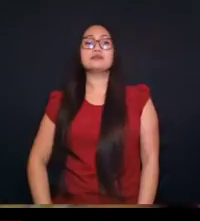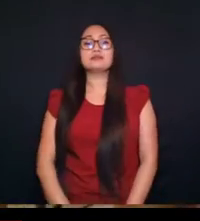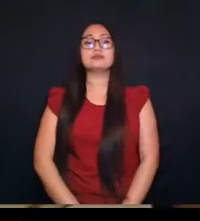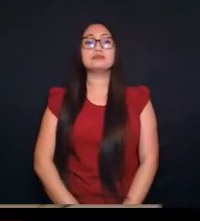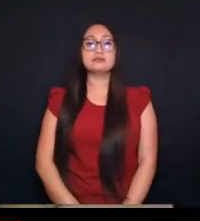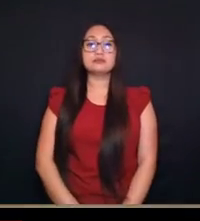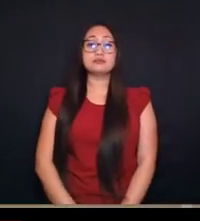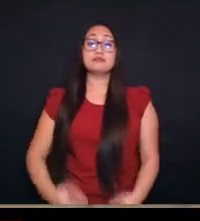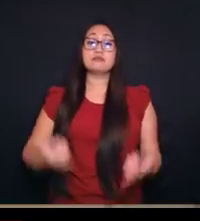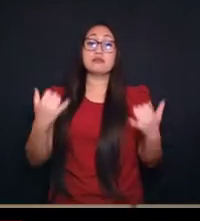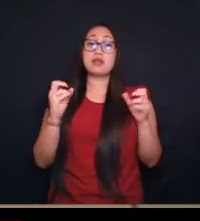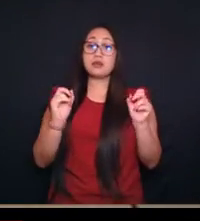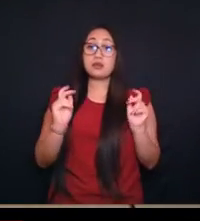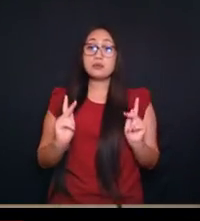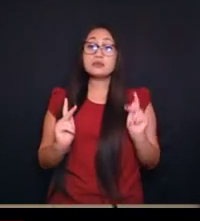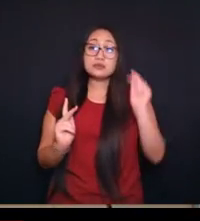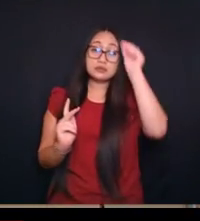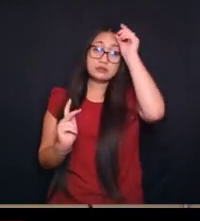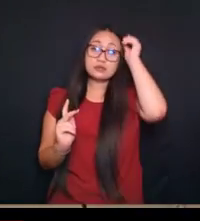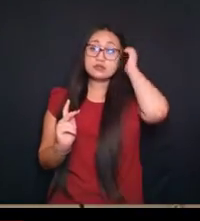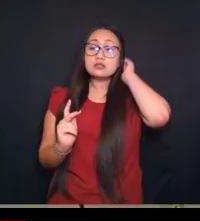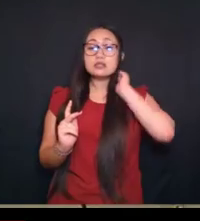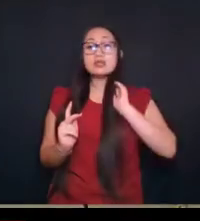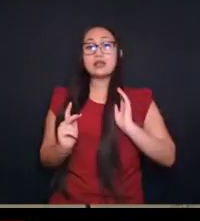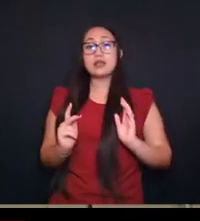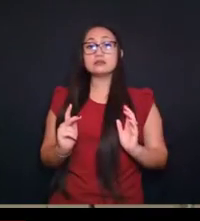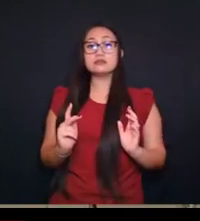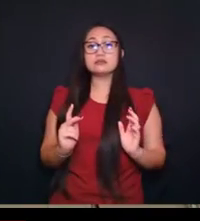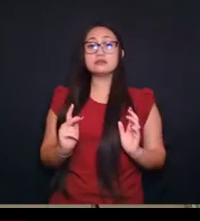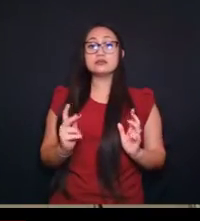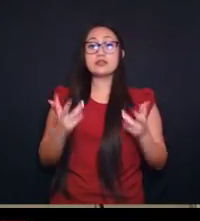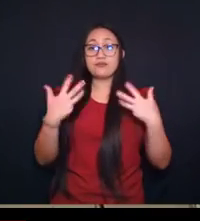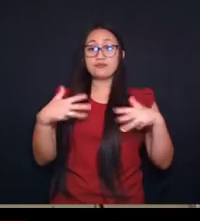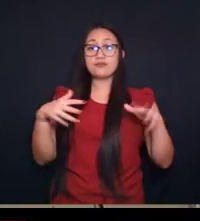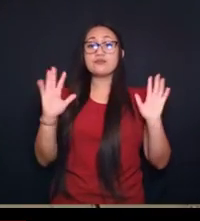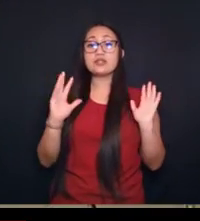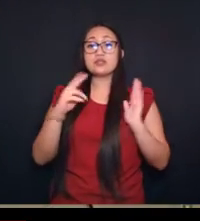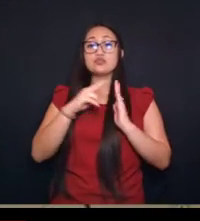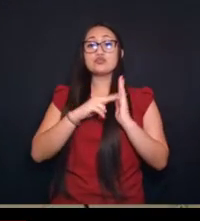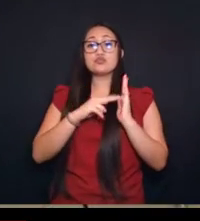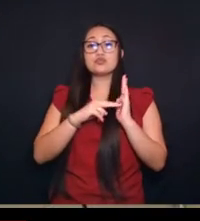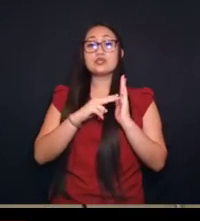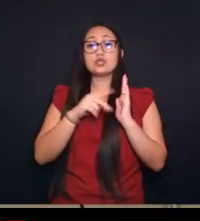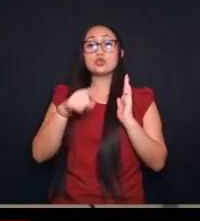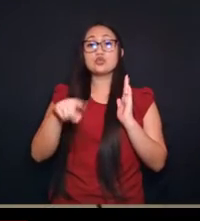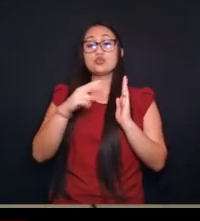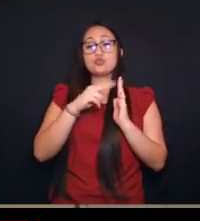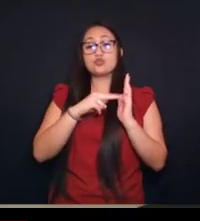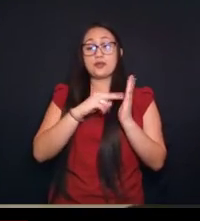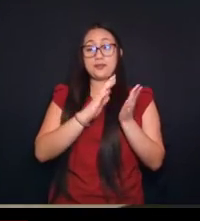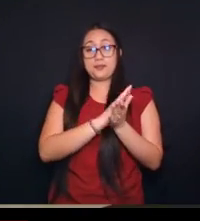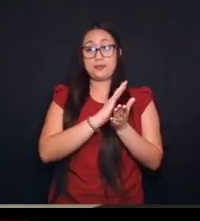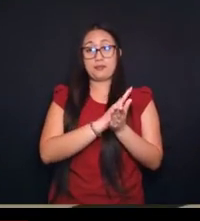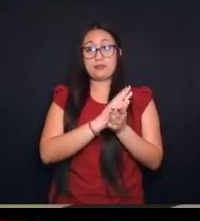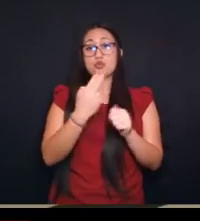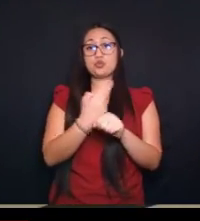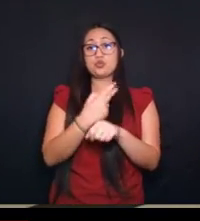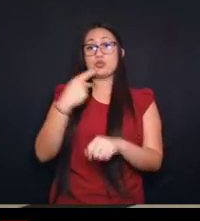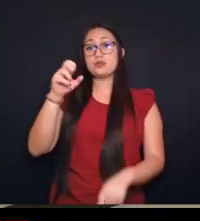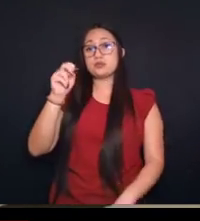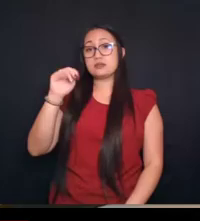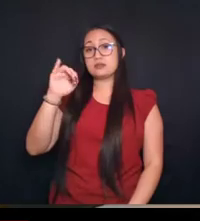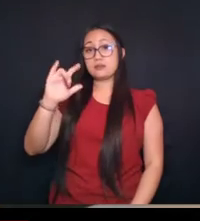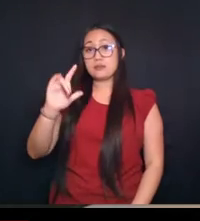This is your opportunity to do a closed reading activity where you read that article. You can use your pencil to highlight